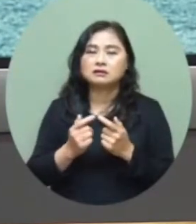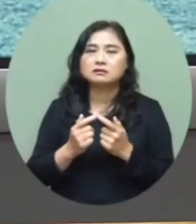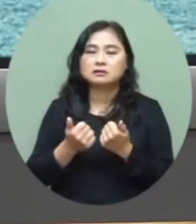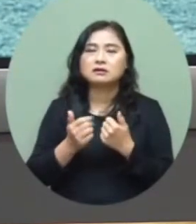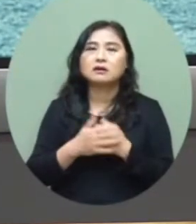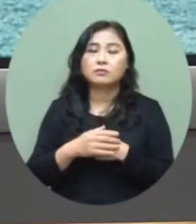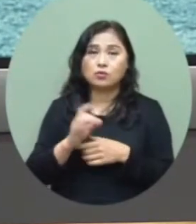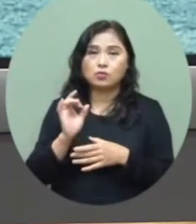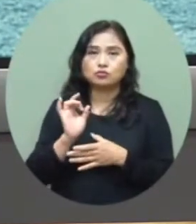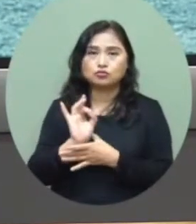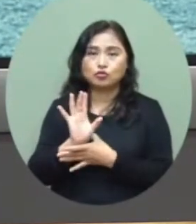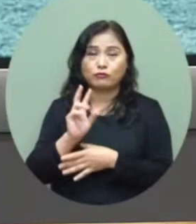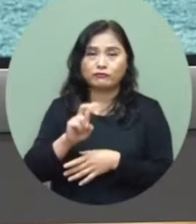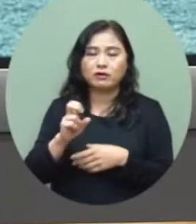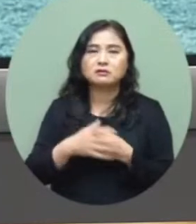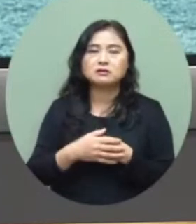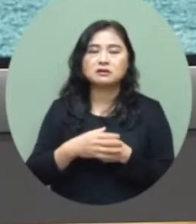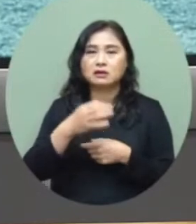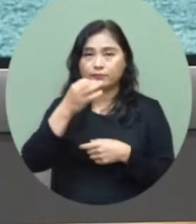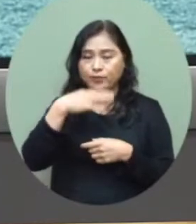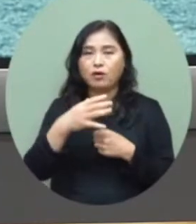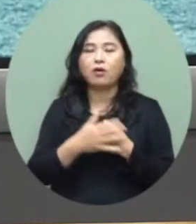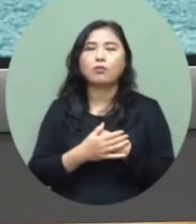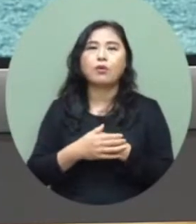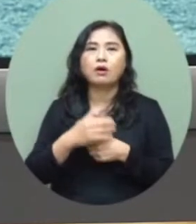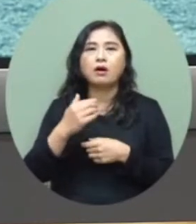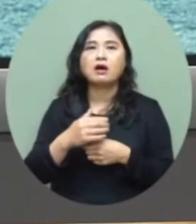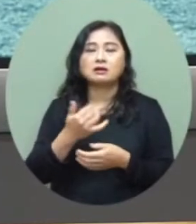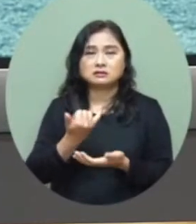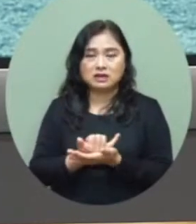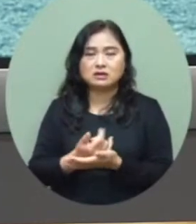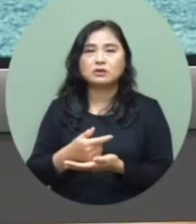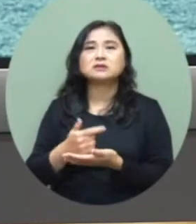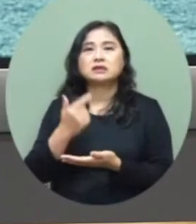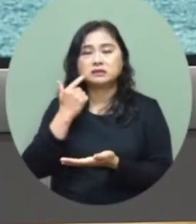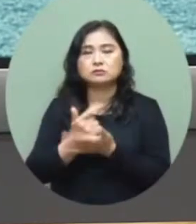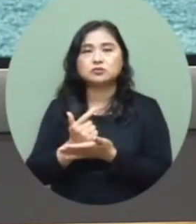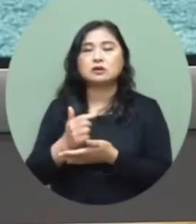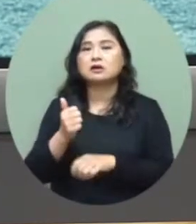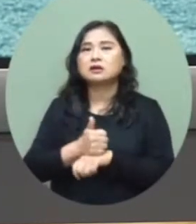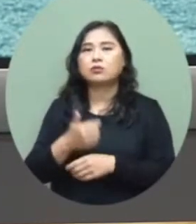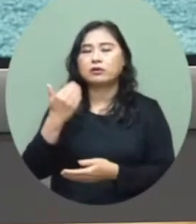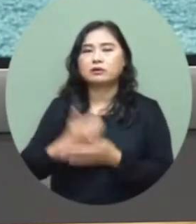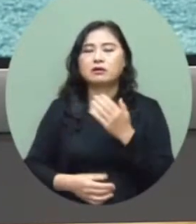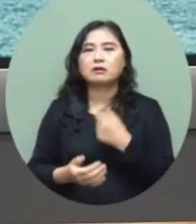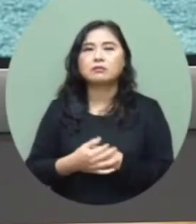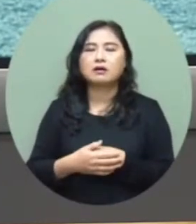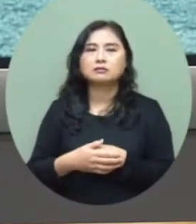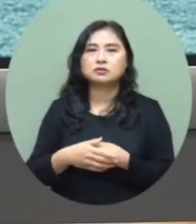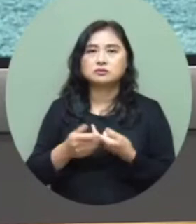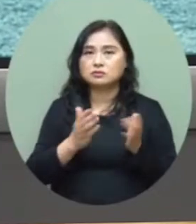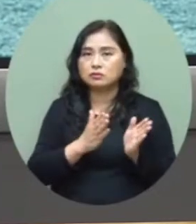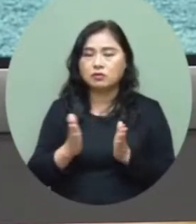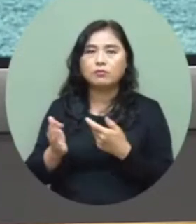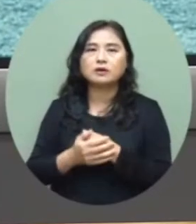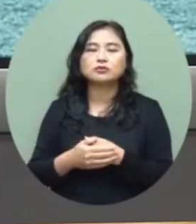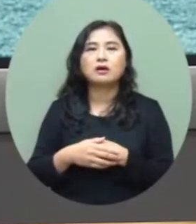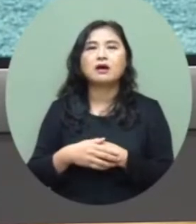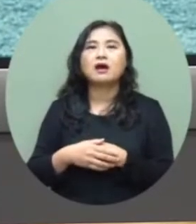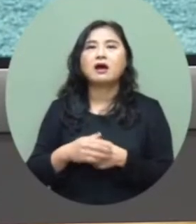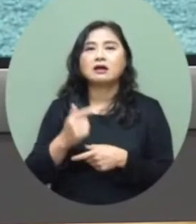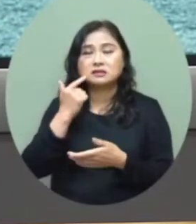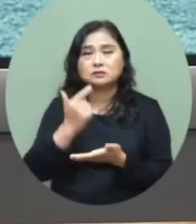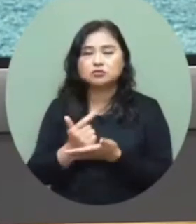oral medications suitable for adults. The medications are proved to be effective in preventing